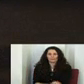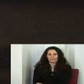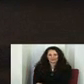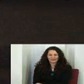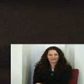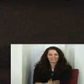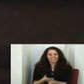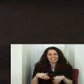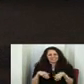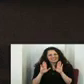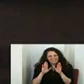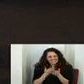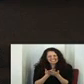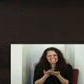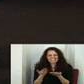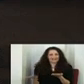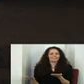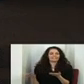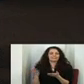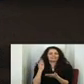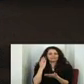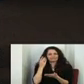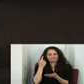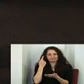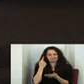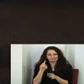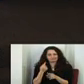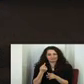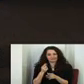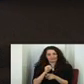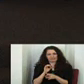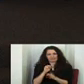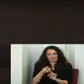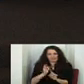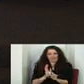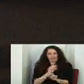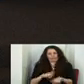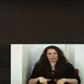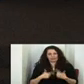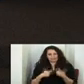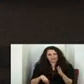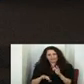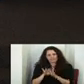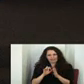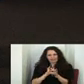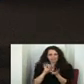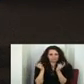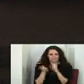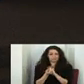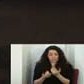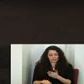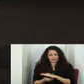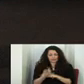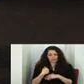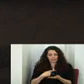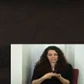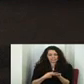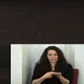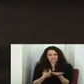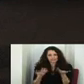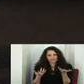Giving up some stuff from our own lives in order that we might find that transformation. This morning, I want to speak about giving